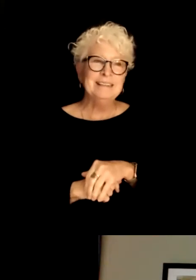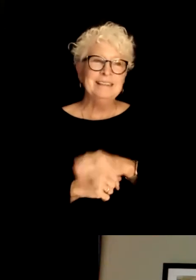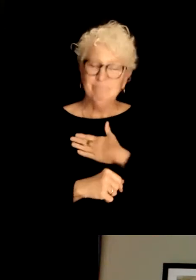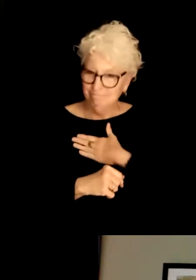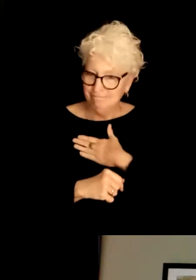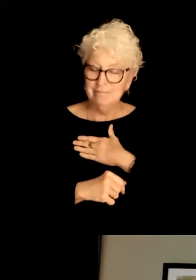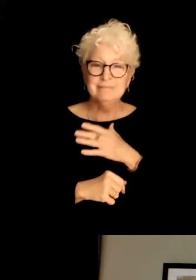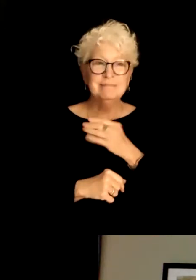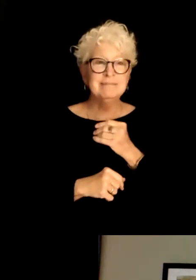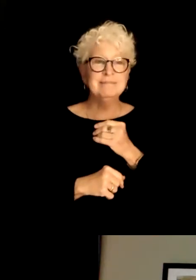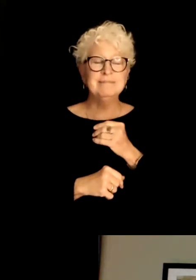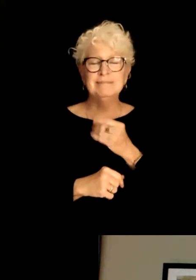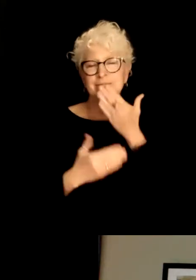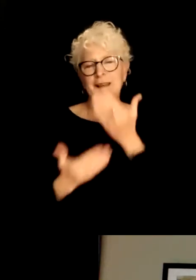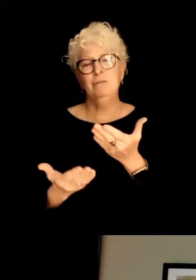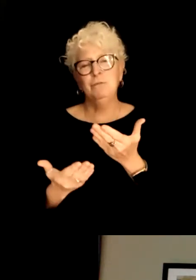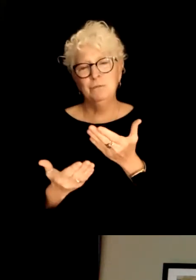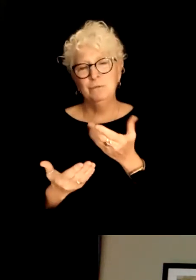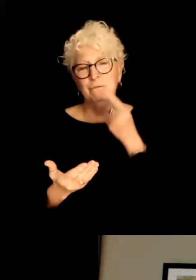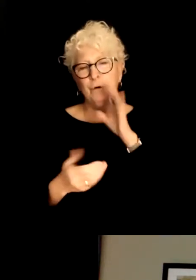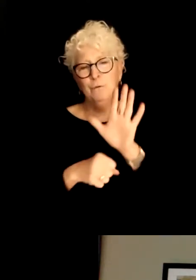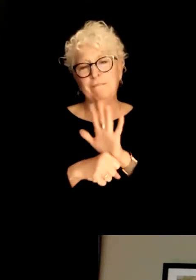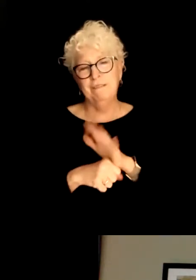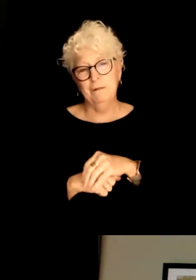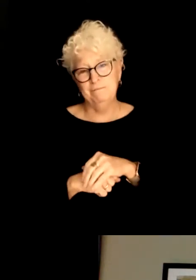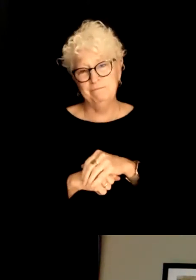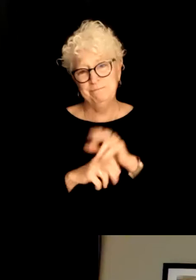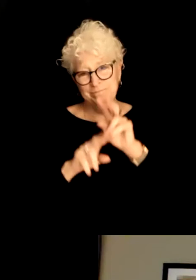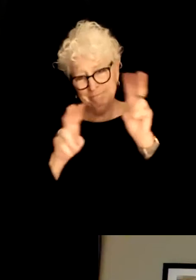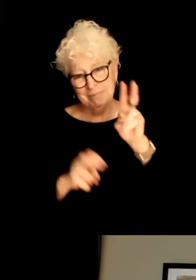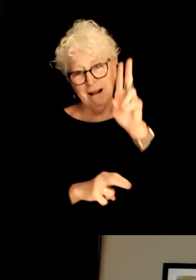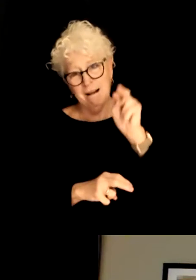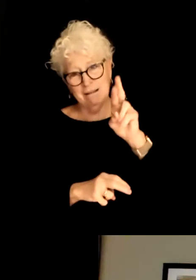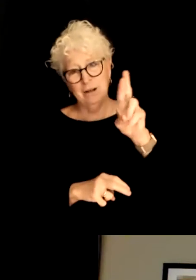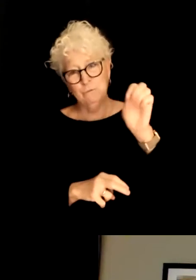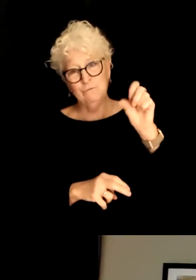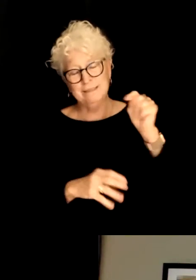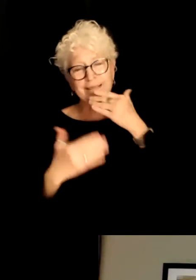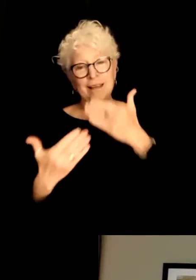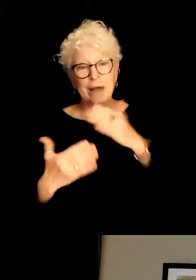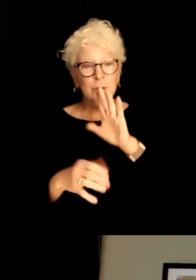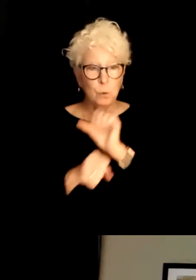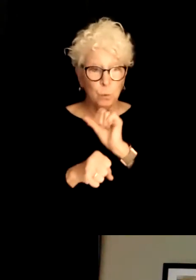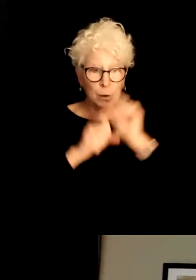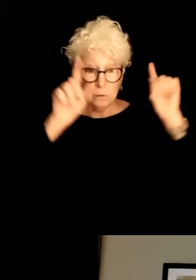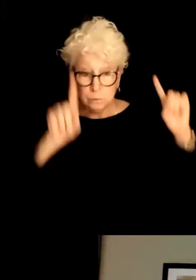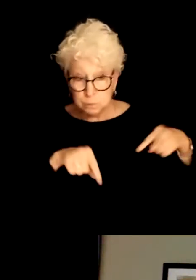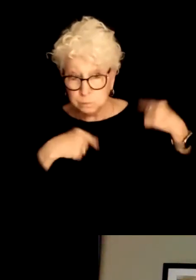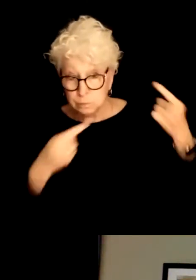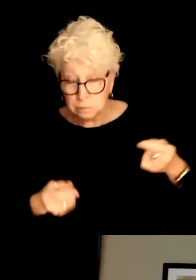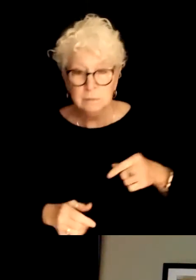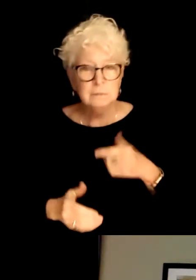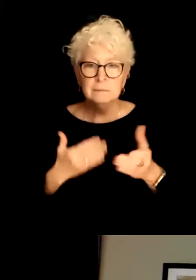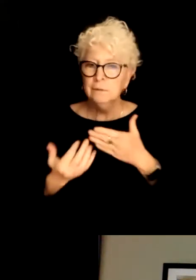your film, for Unrest, and for all the work that you've been doing despite illness, despite